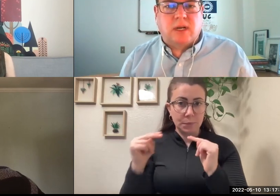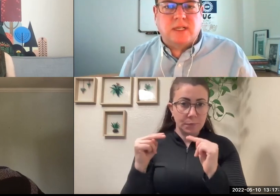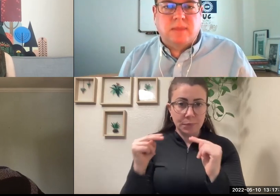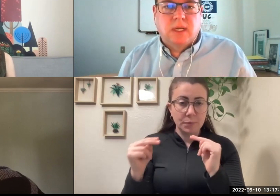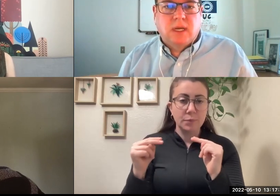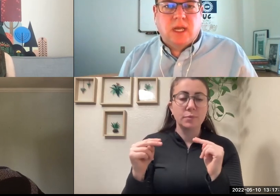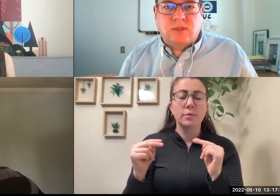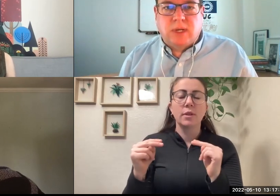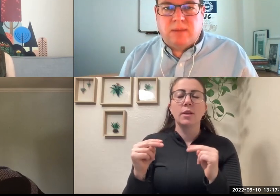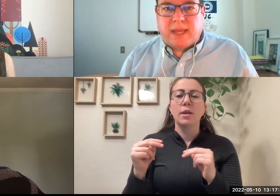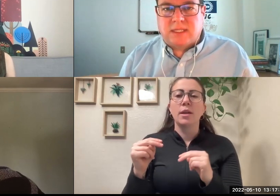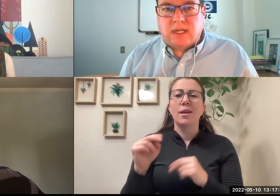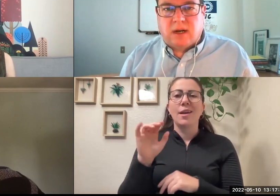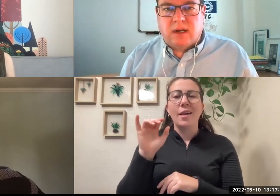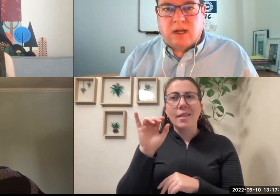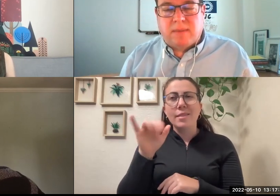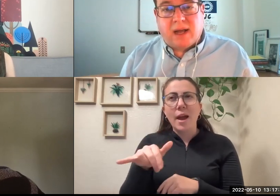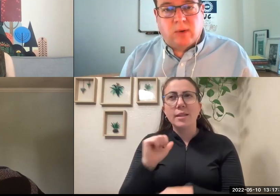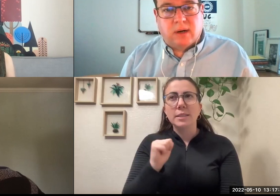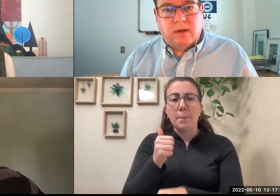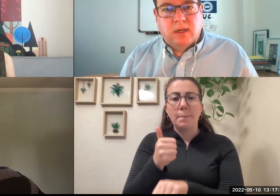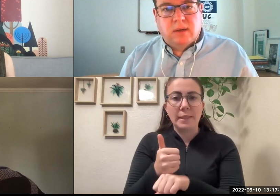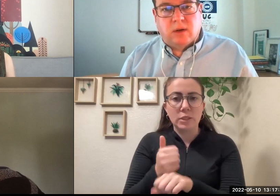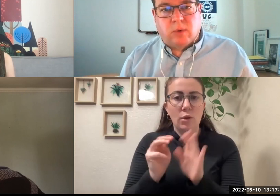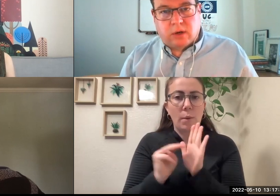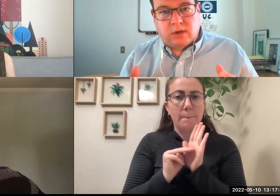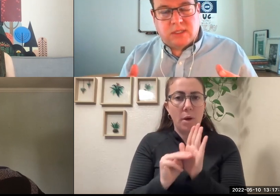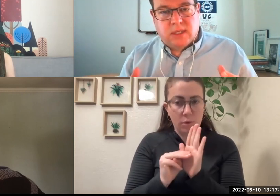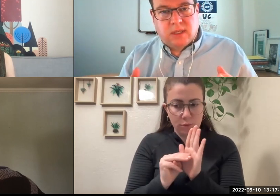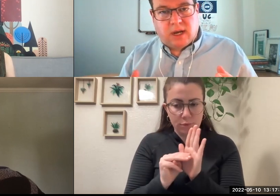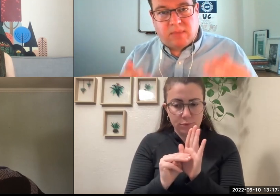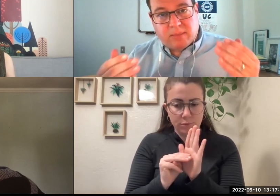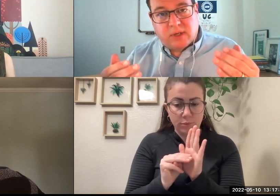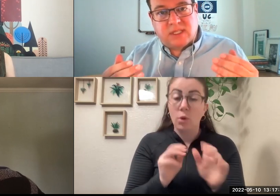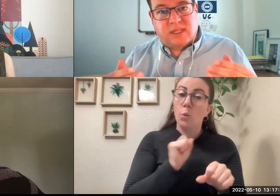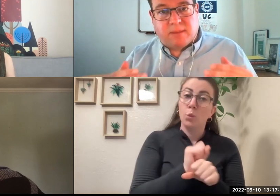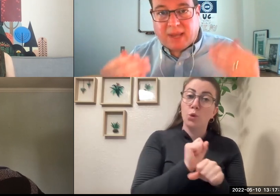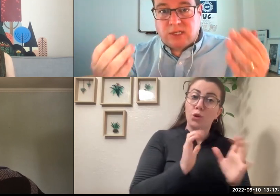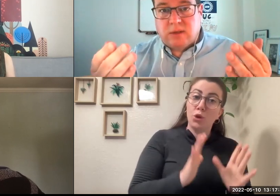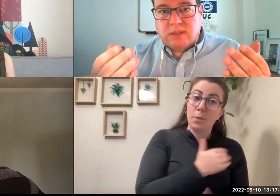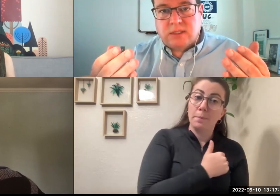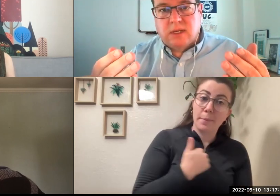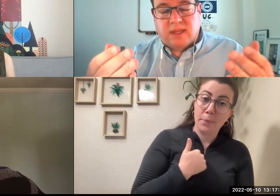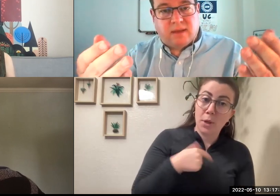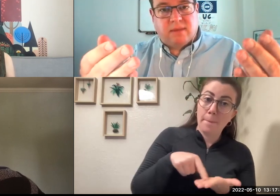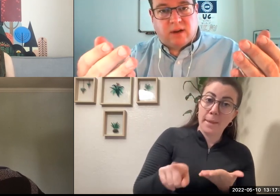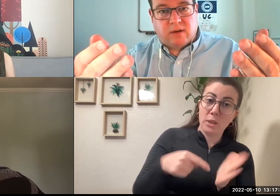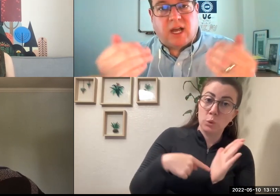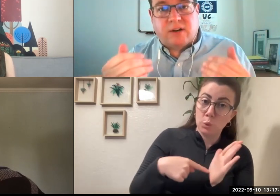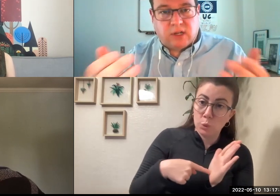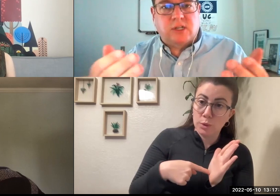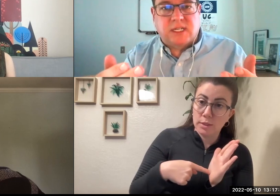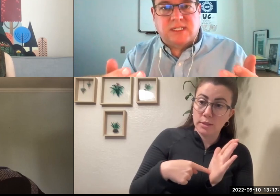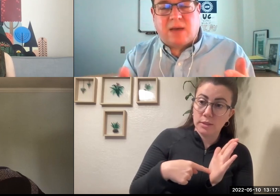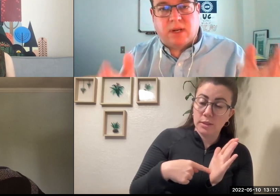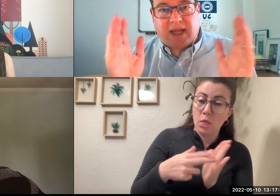industrial unionism, is really based on a model where, workers are members, they pay dues, their